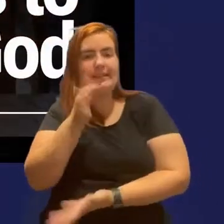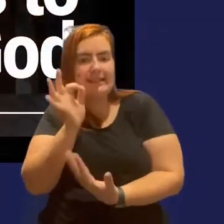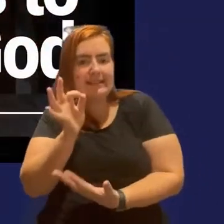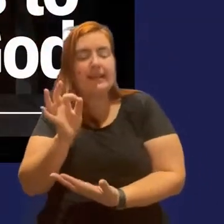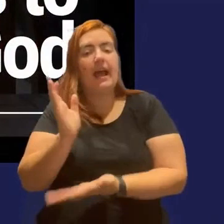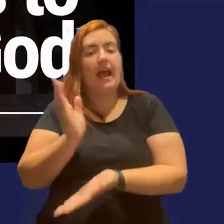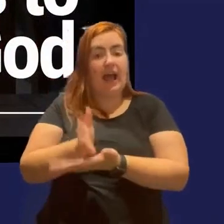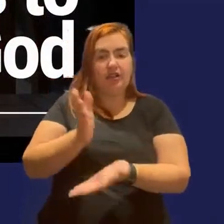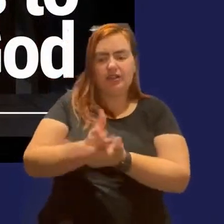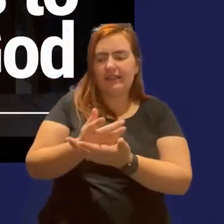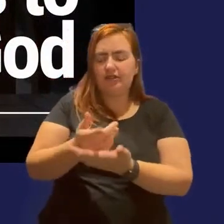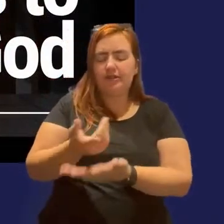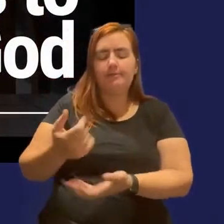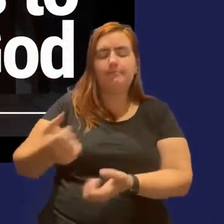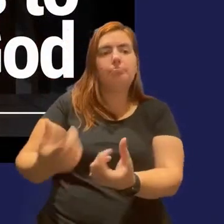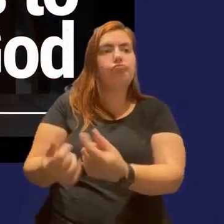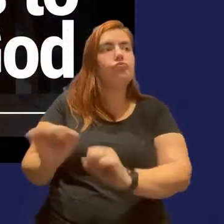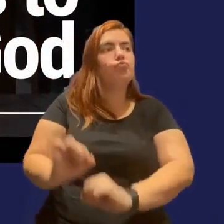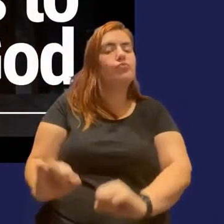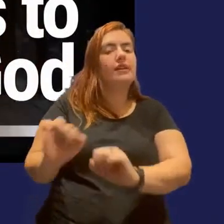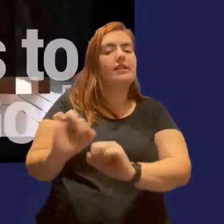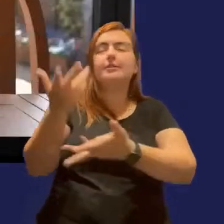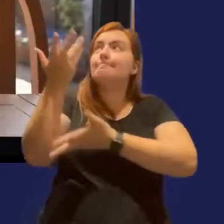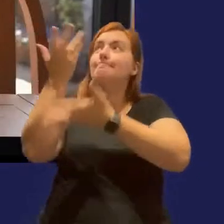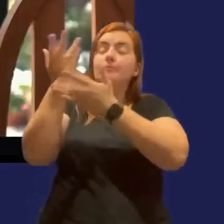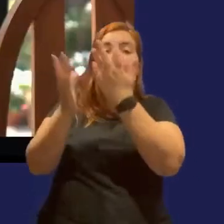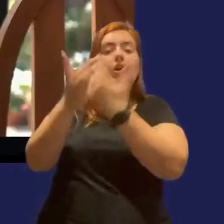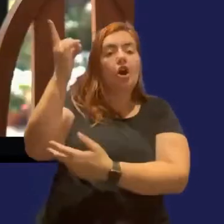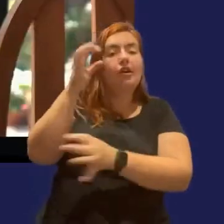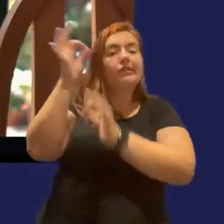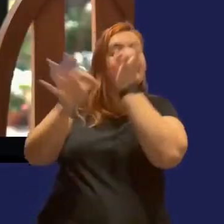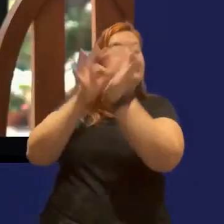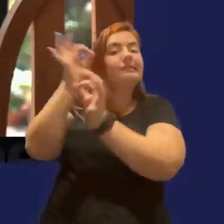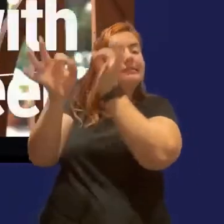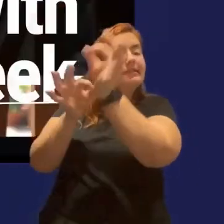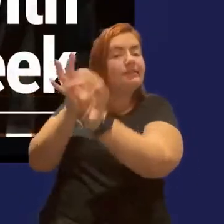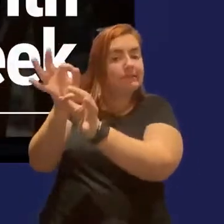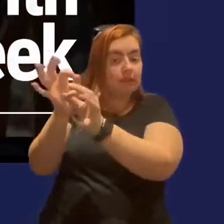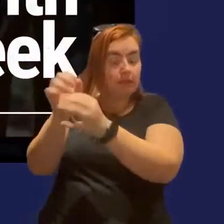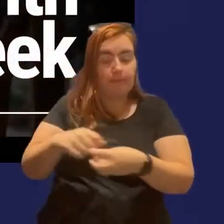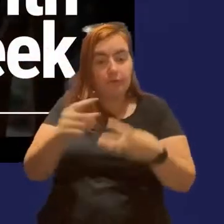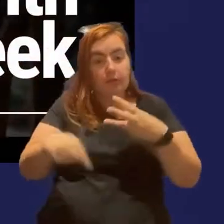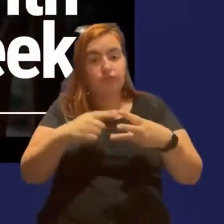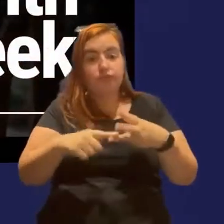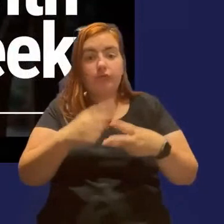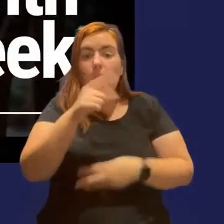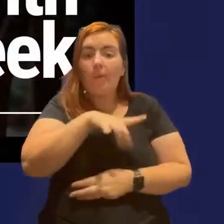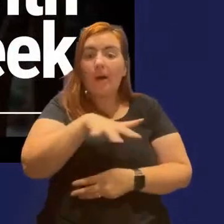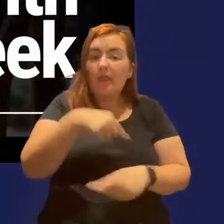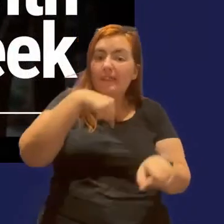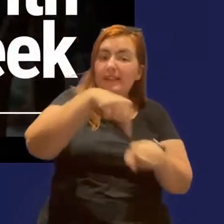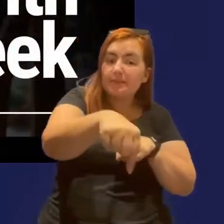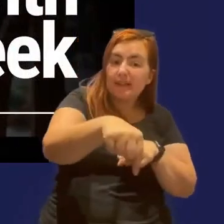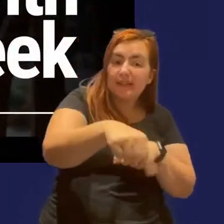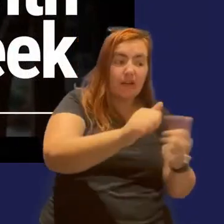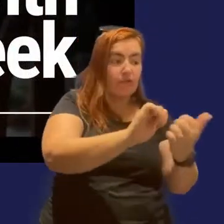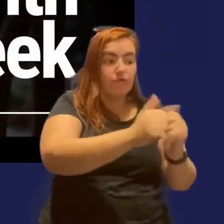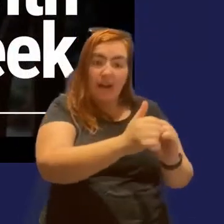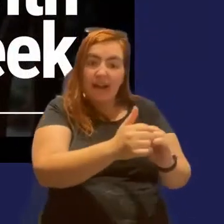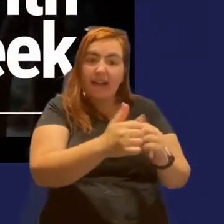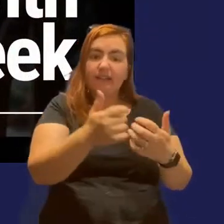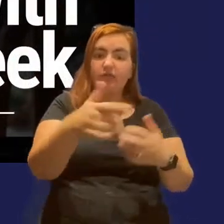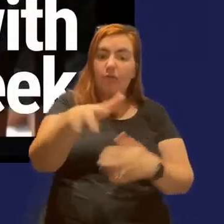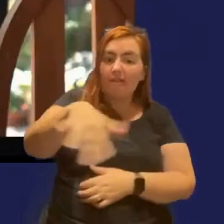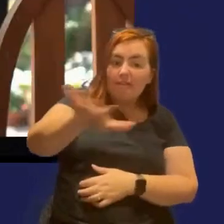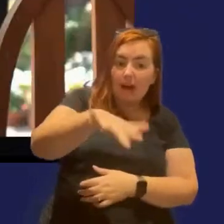minutes to connect with God and present your requests to him. And then lastly, why not connect with someone this week? A friend